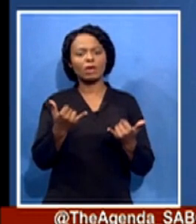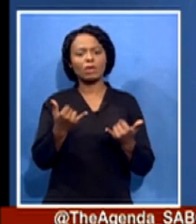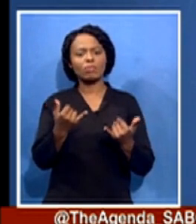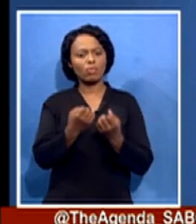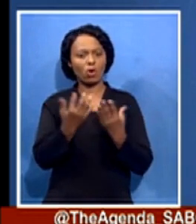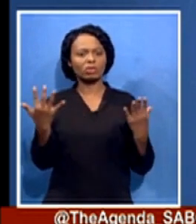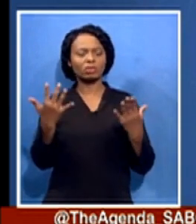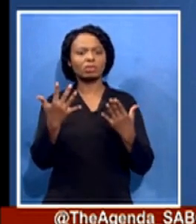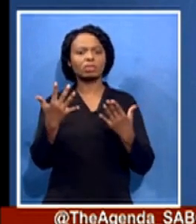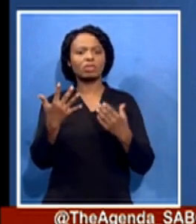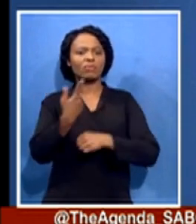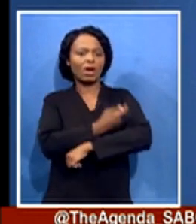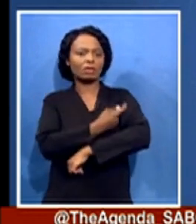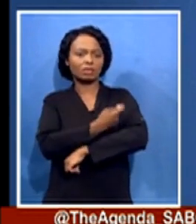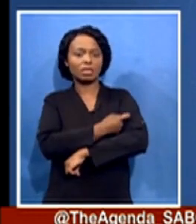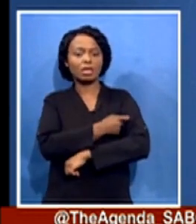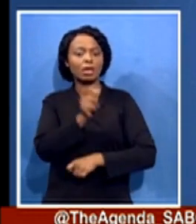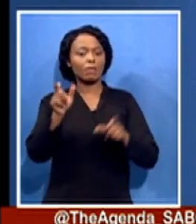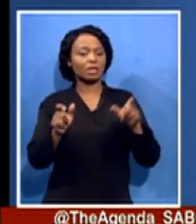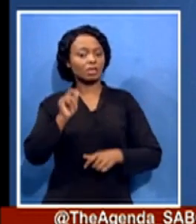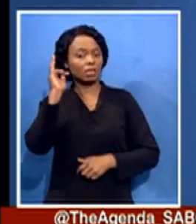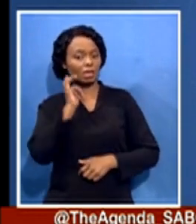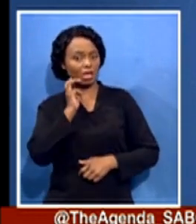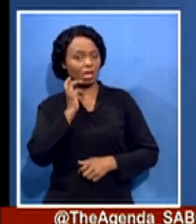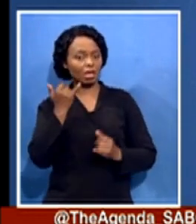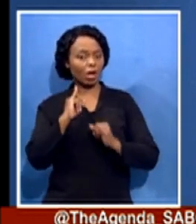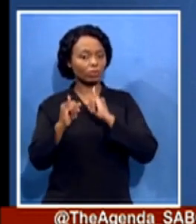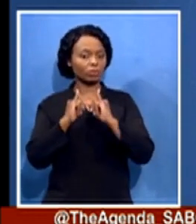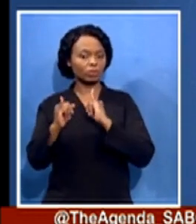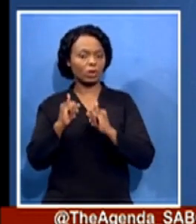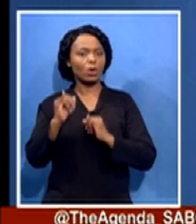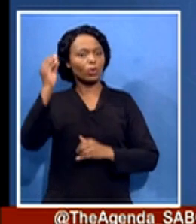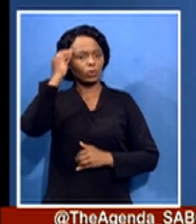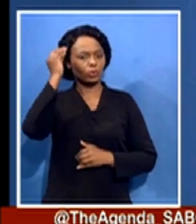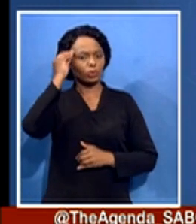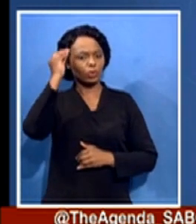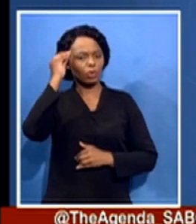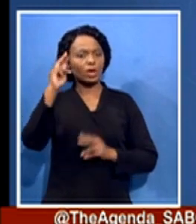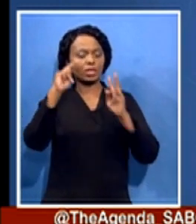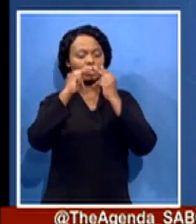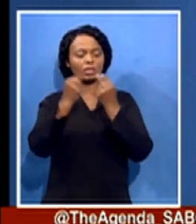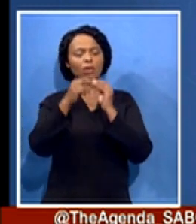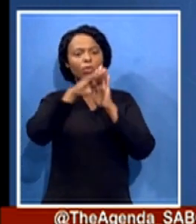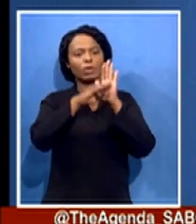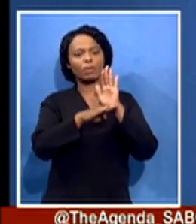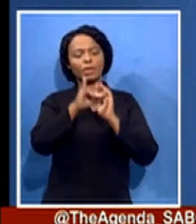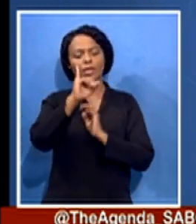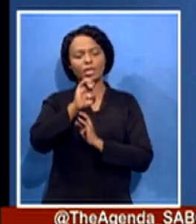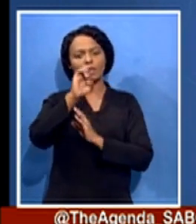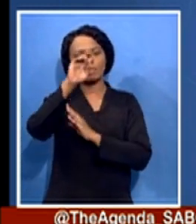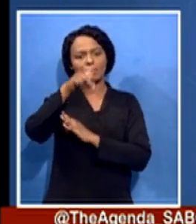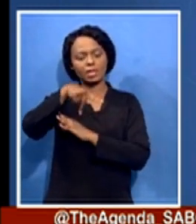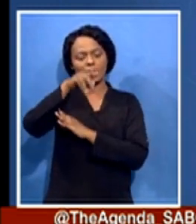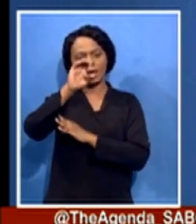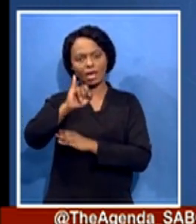is familiar with the fact that we have a national program. We call it the EPI program, the Extended Program of Immunization. And that really